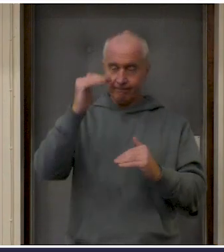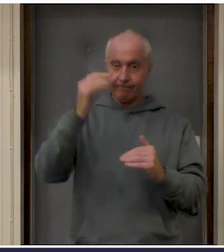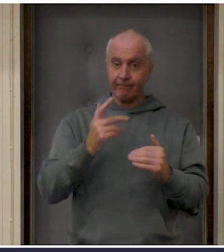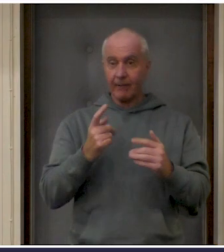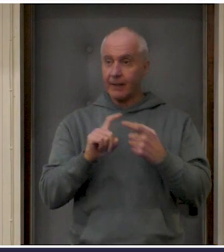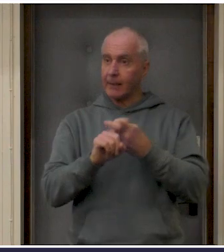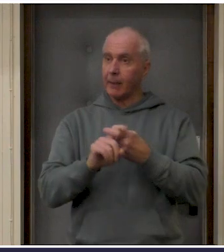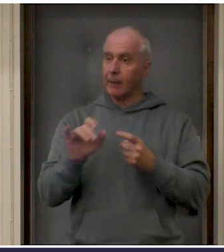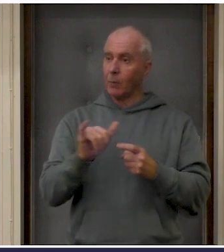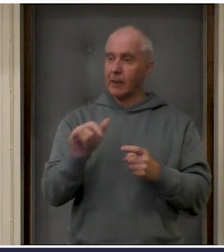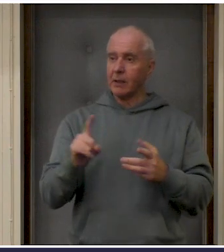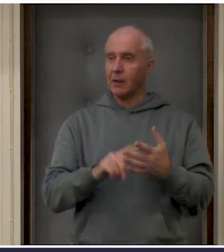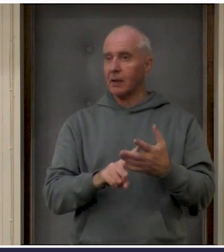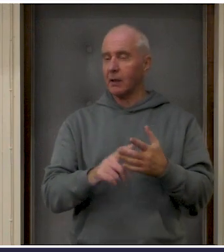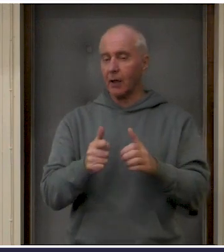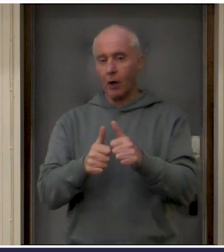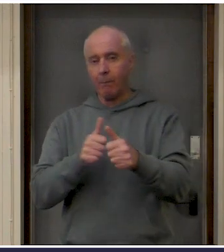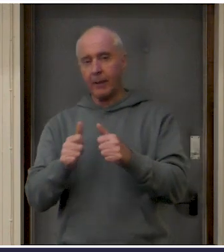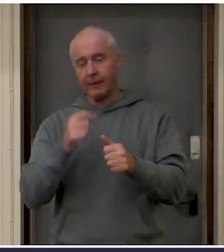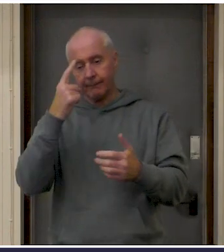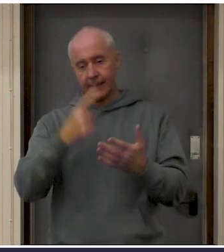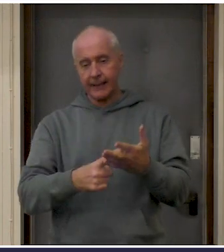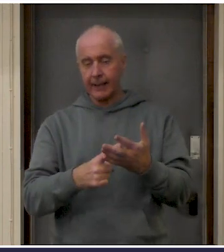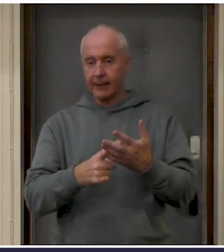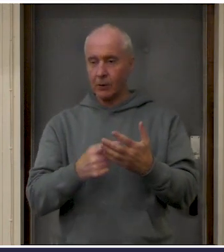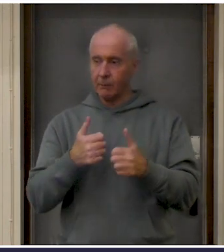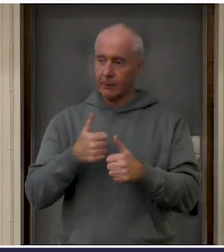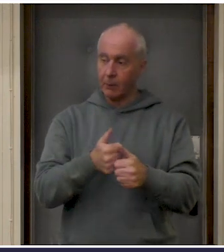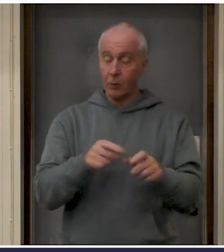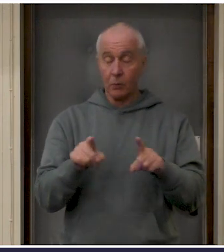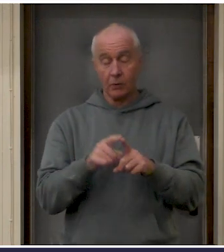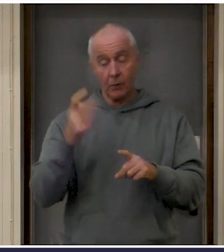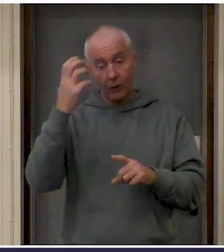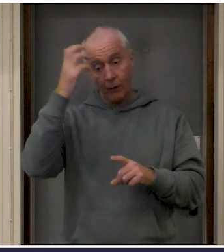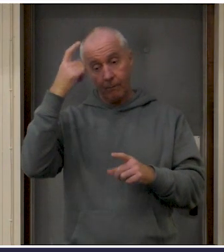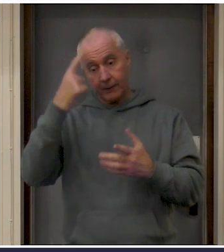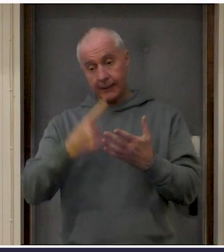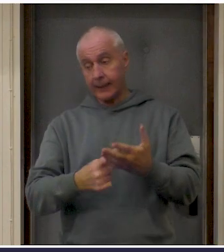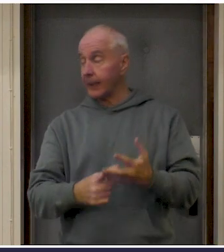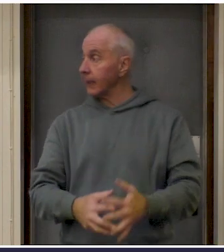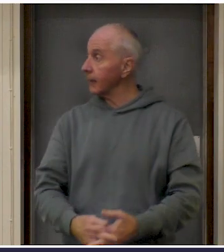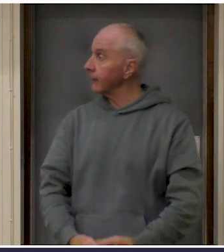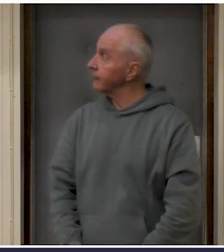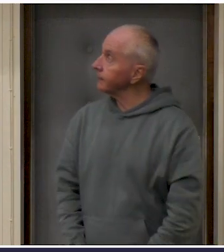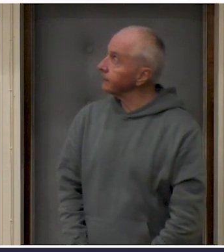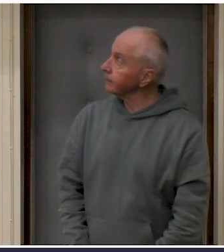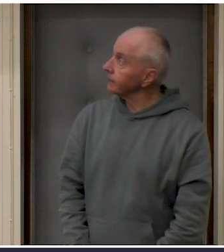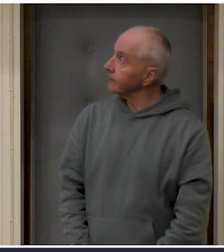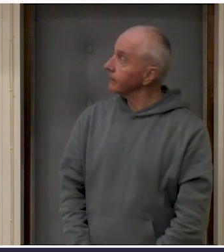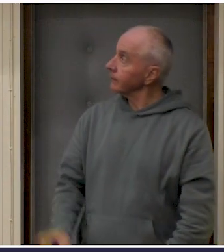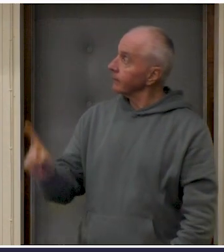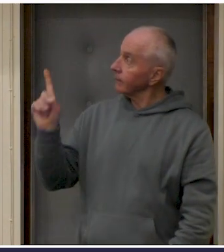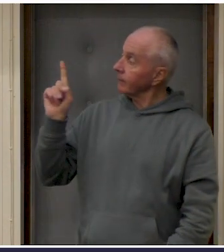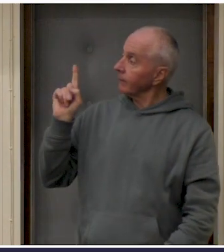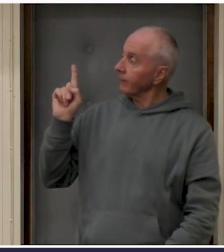which utilities are going to come forward, and ultimately what the government wants to do as well. Just to give you an idea of how close you can put it to